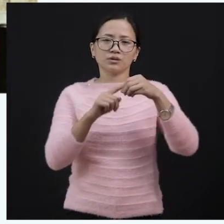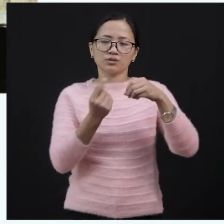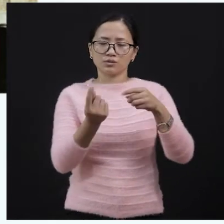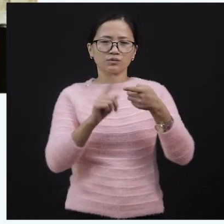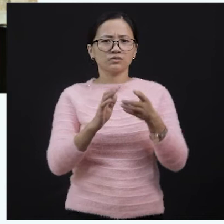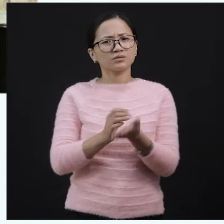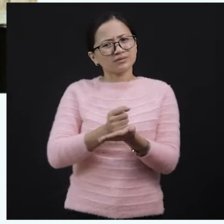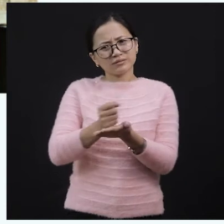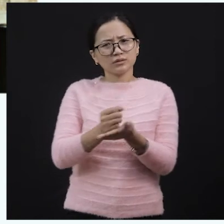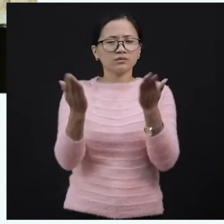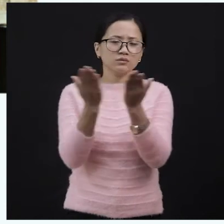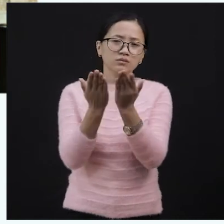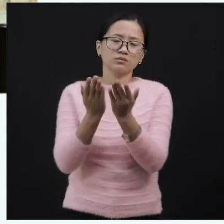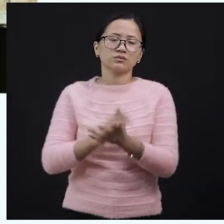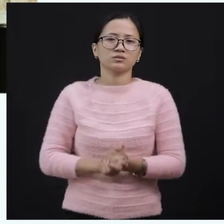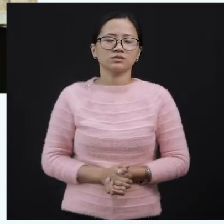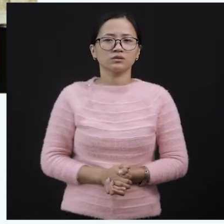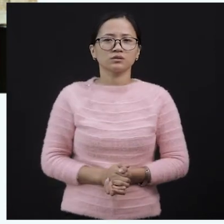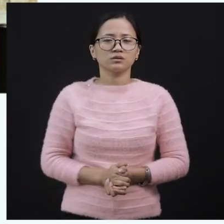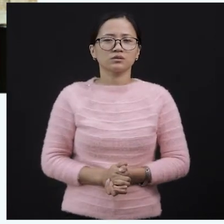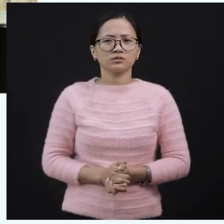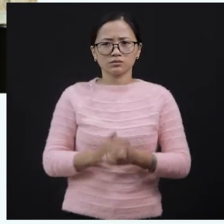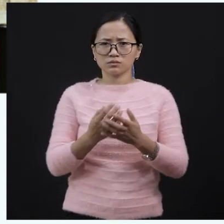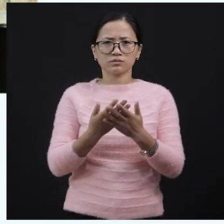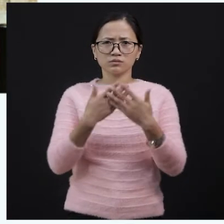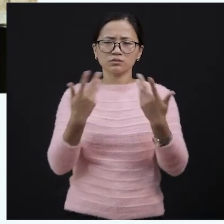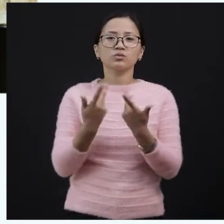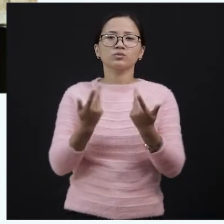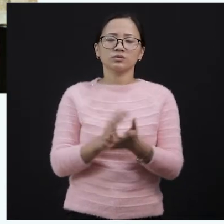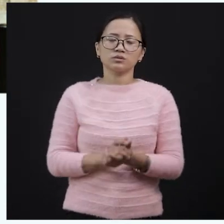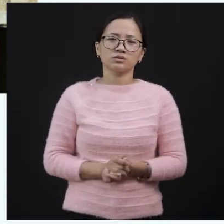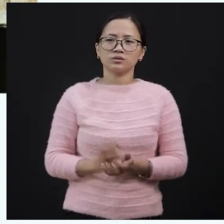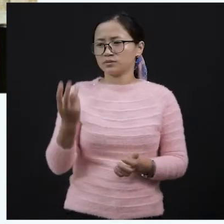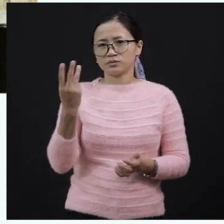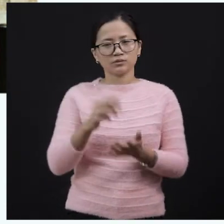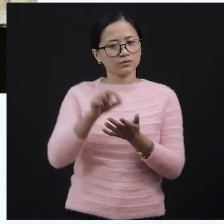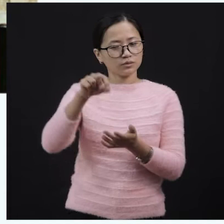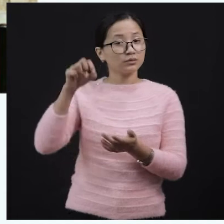books. Book, it is a transparent, translucent, or opaque.